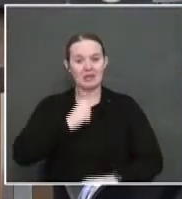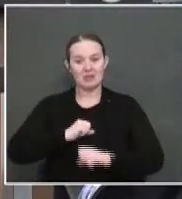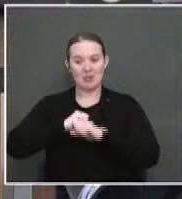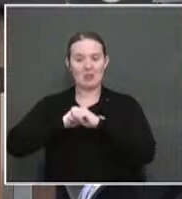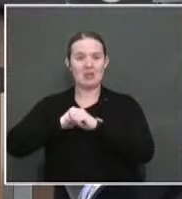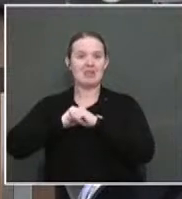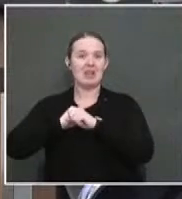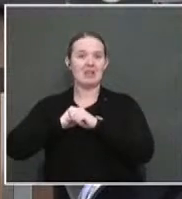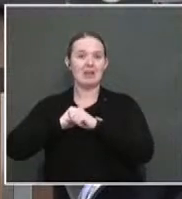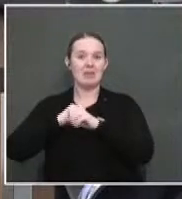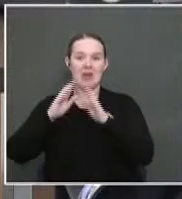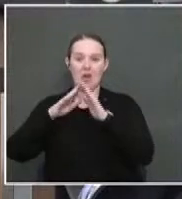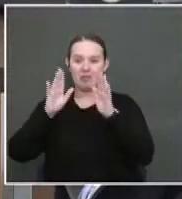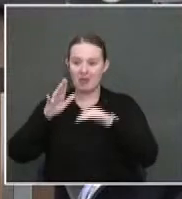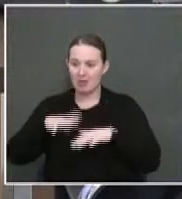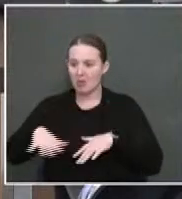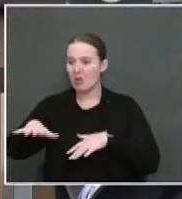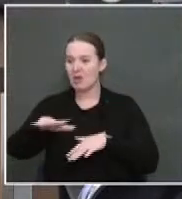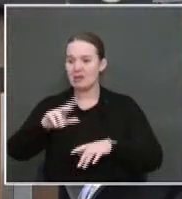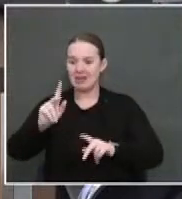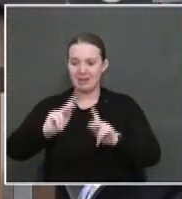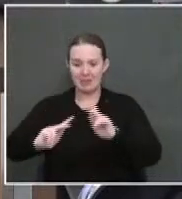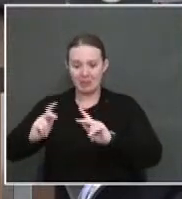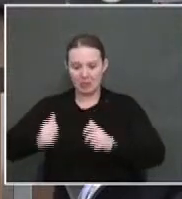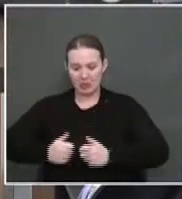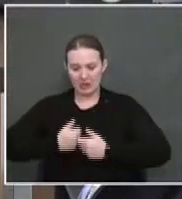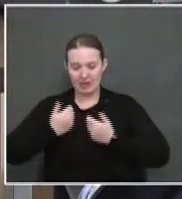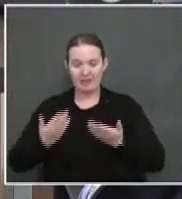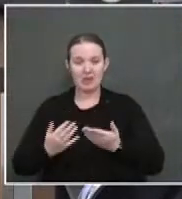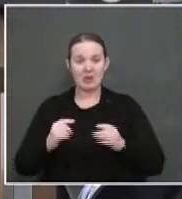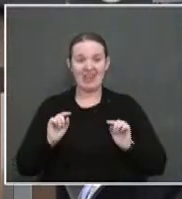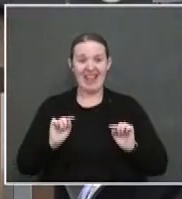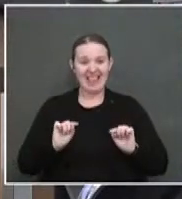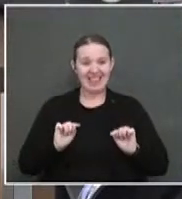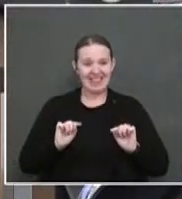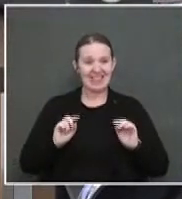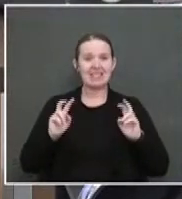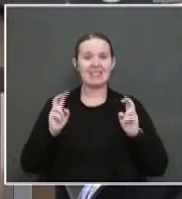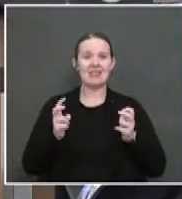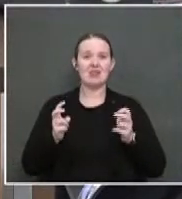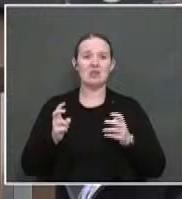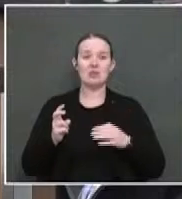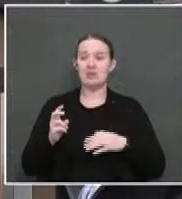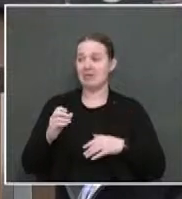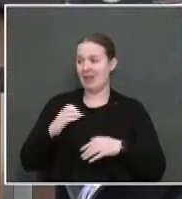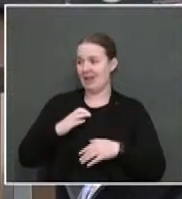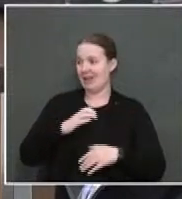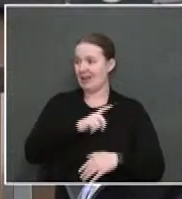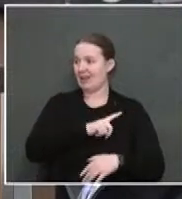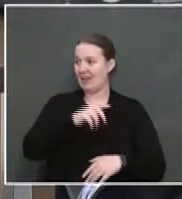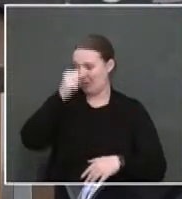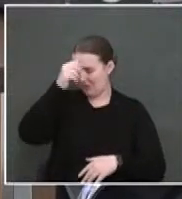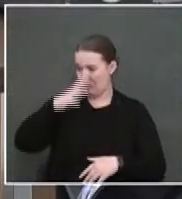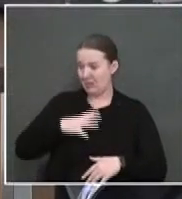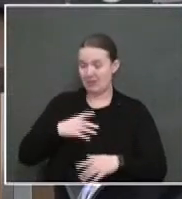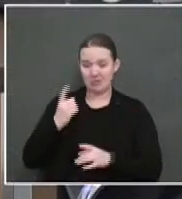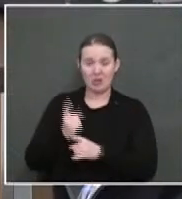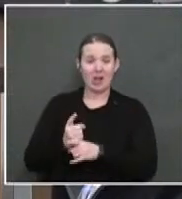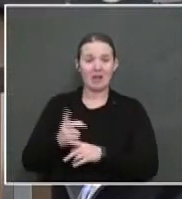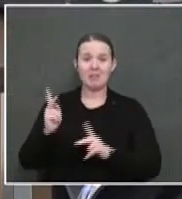protect our neighborhoods and our people, and this is an issue that the councilman's correct that we get